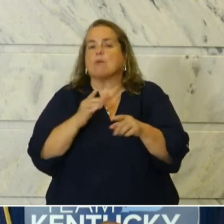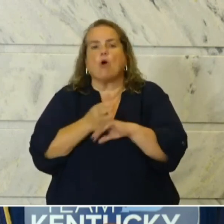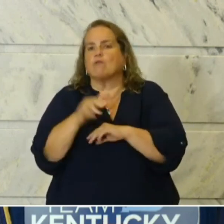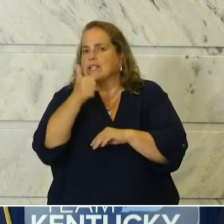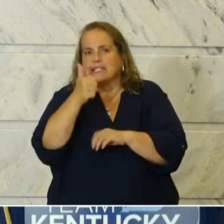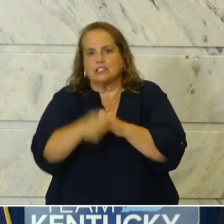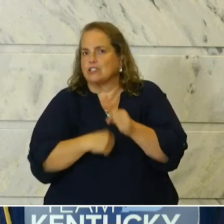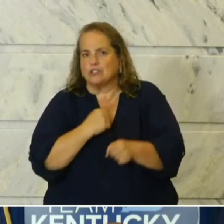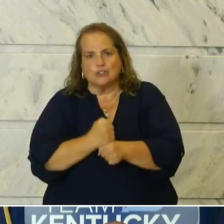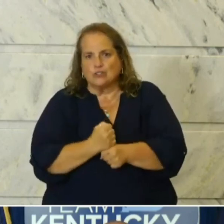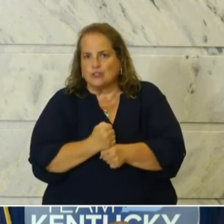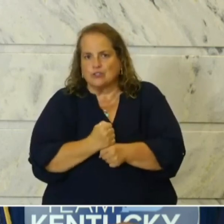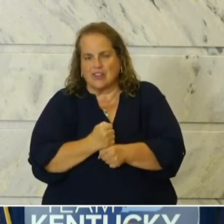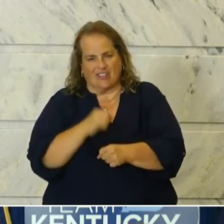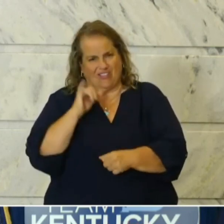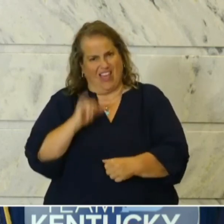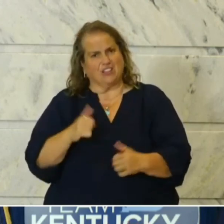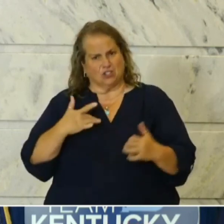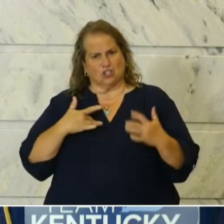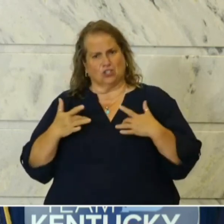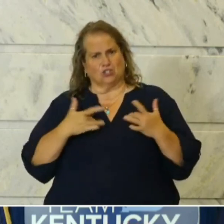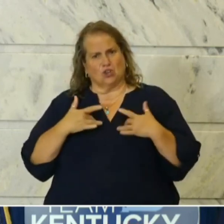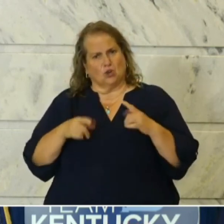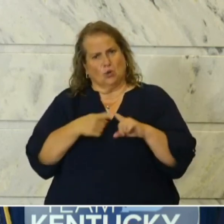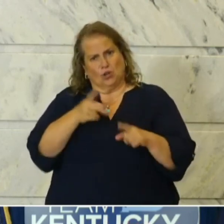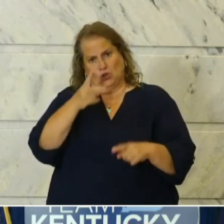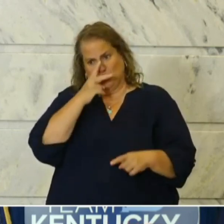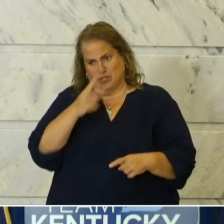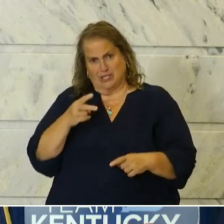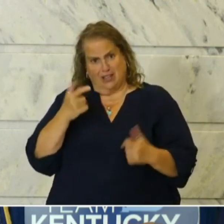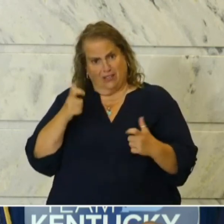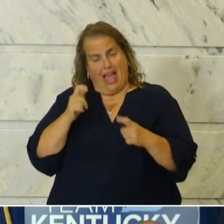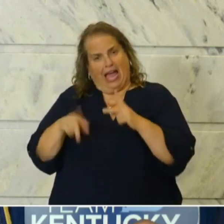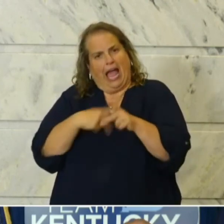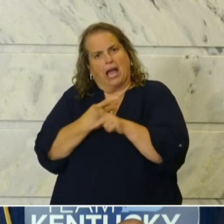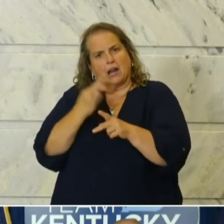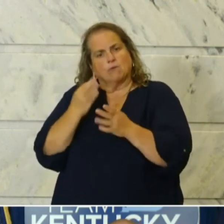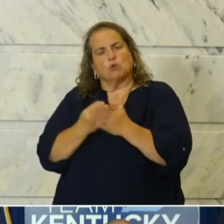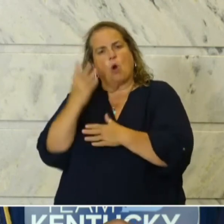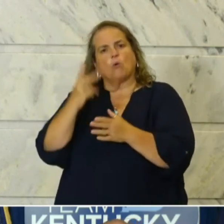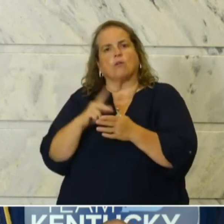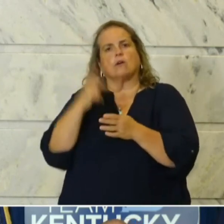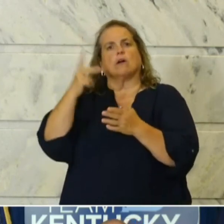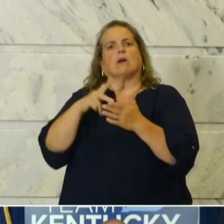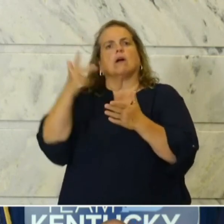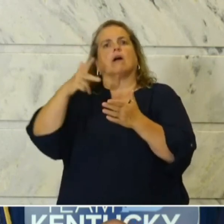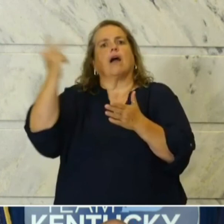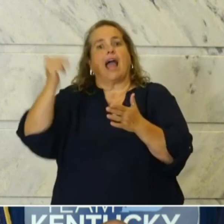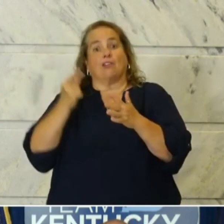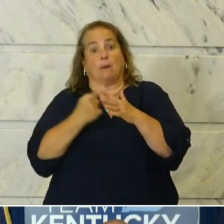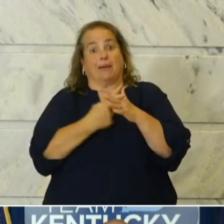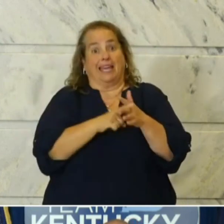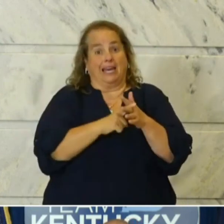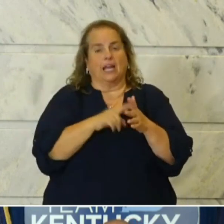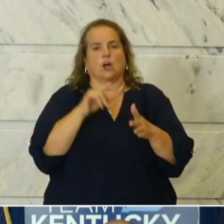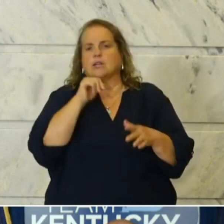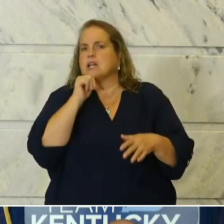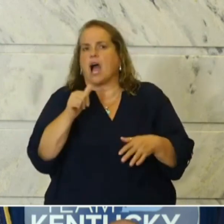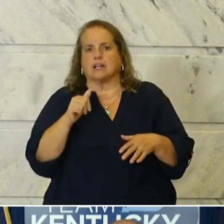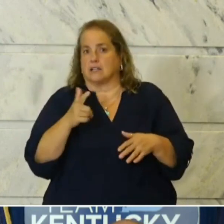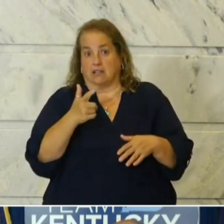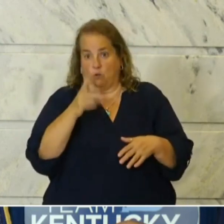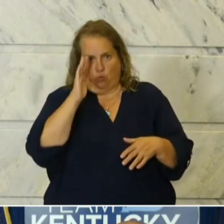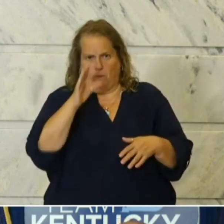years. That's a concern, and when we see an exponential growth or the beginning of it there, it would be irresponsible not to